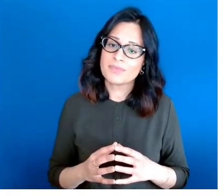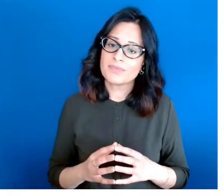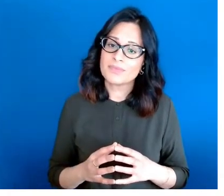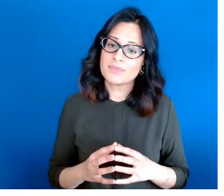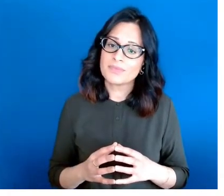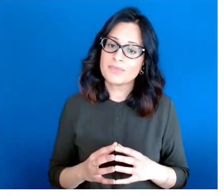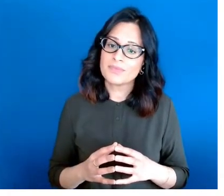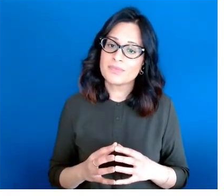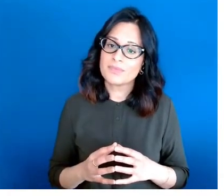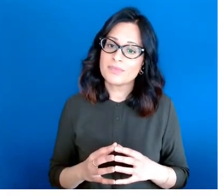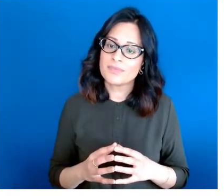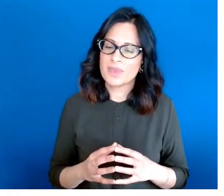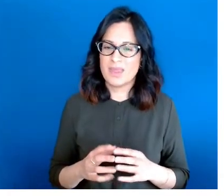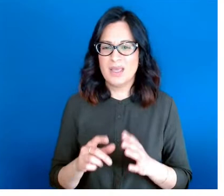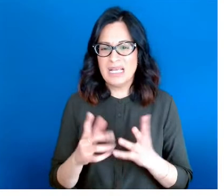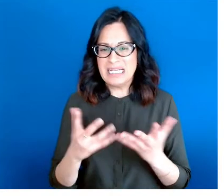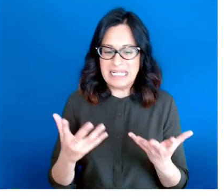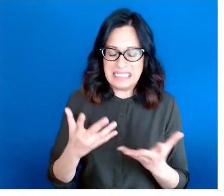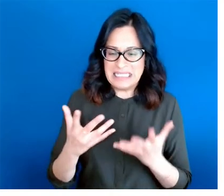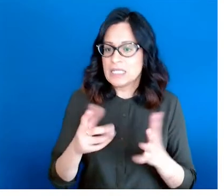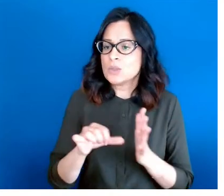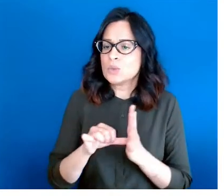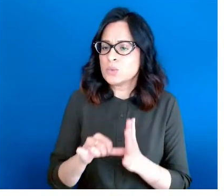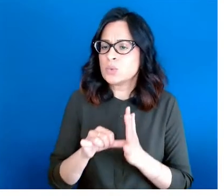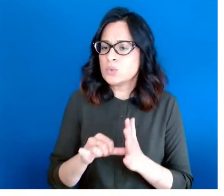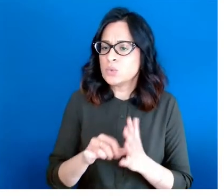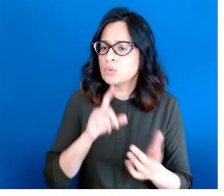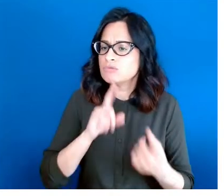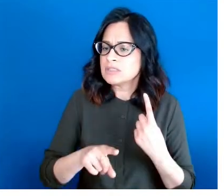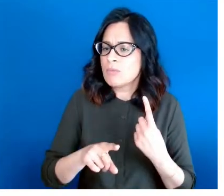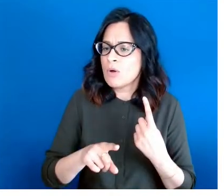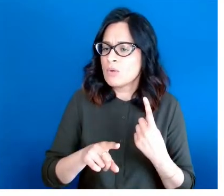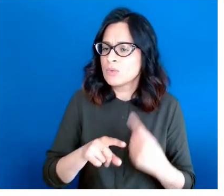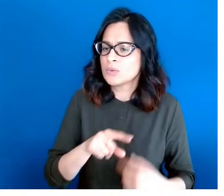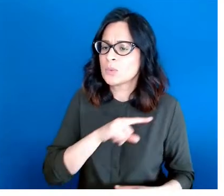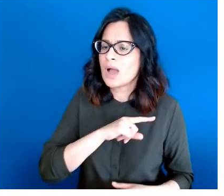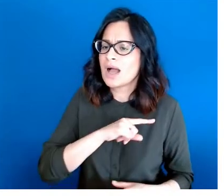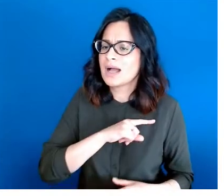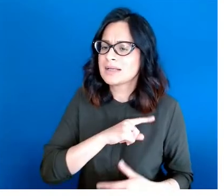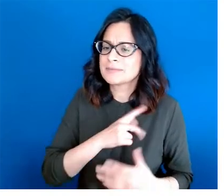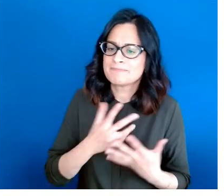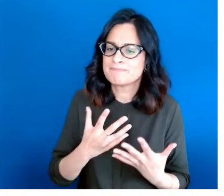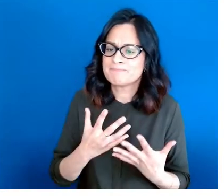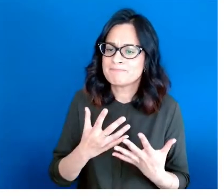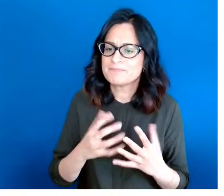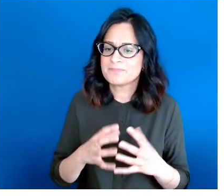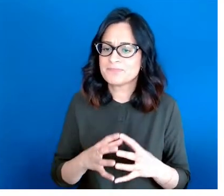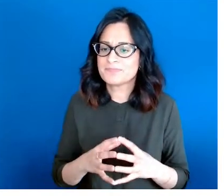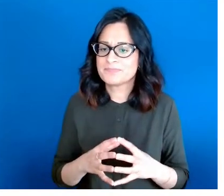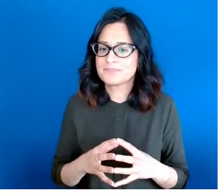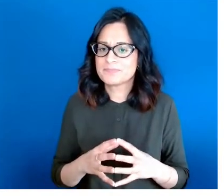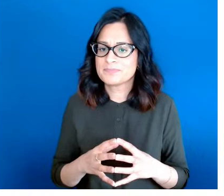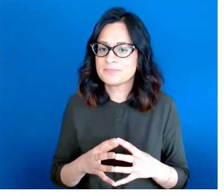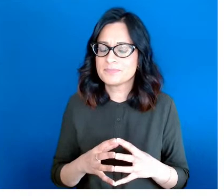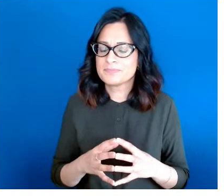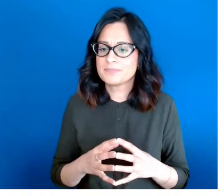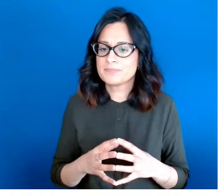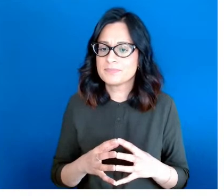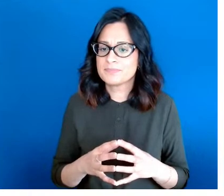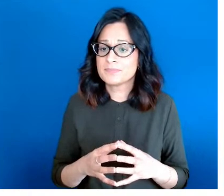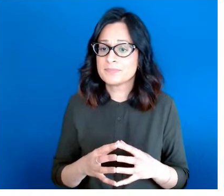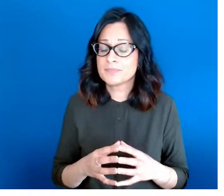That's it's difficult to say for me, because people usually present because of their